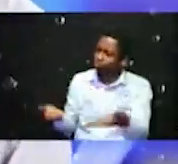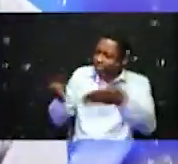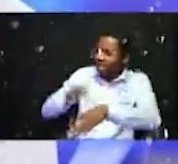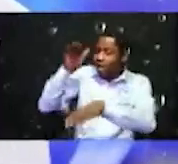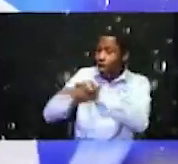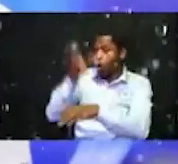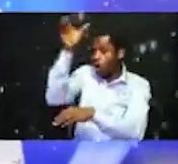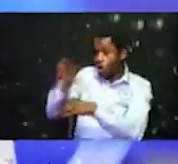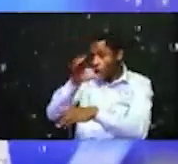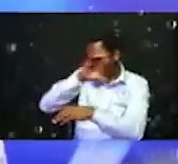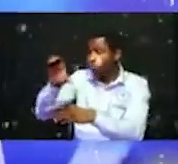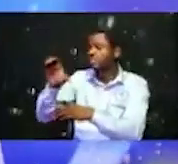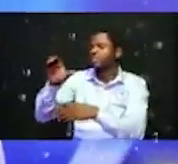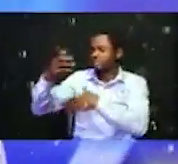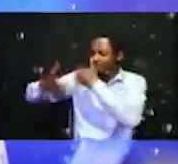We